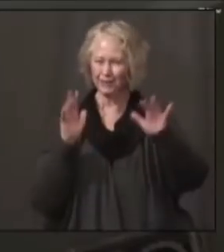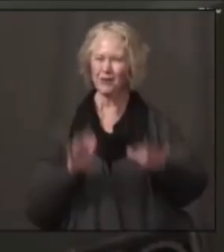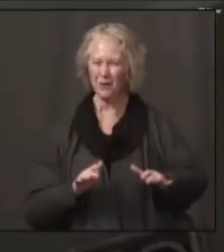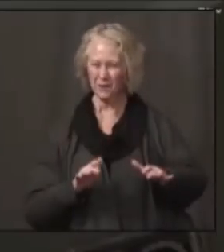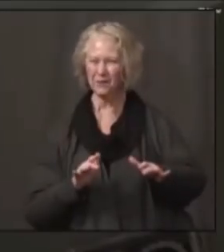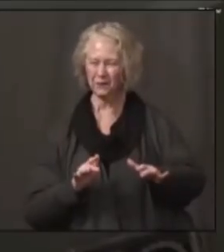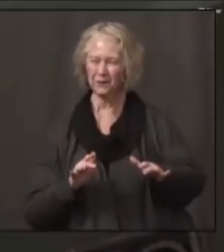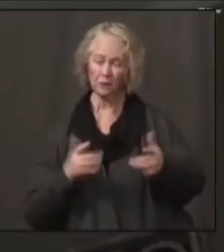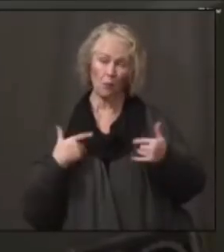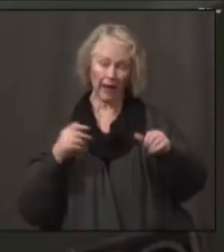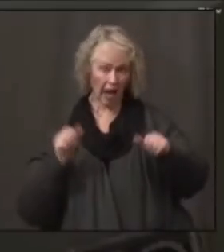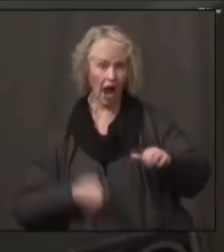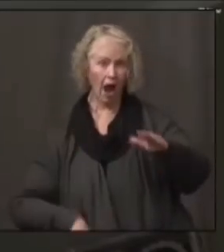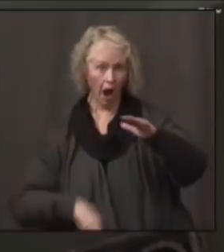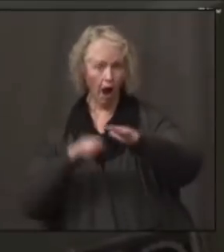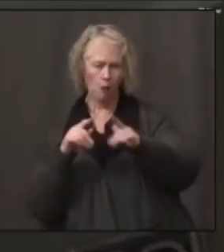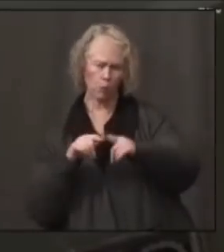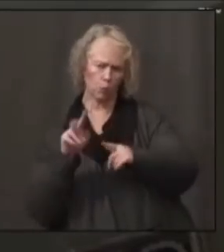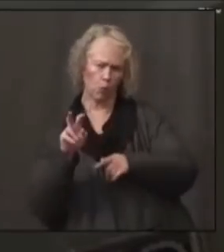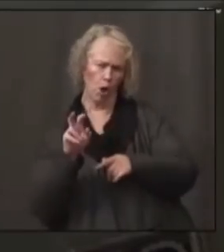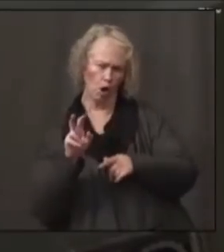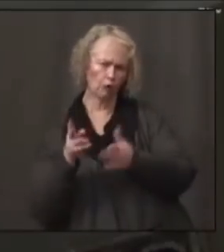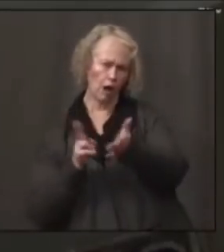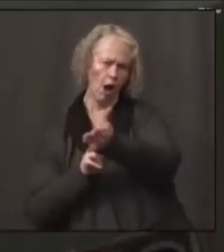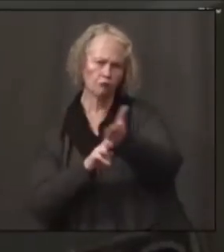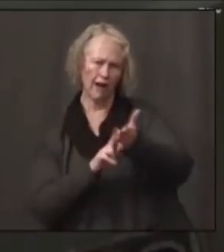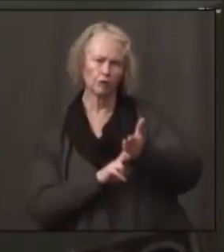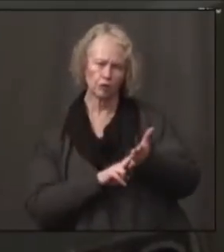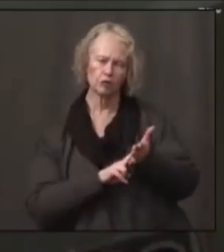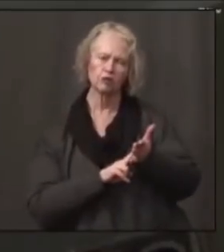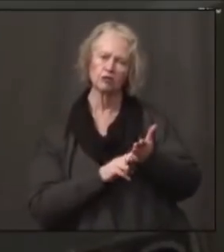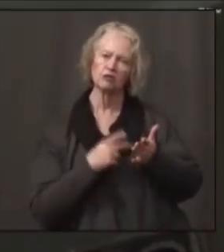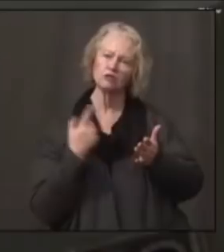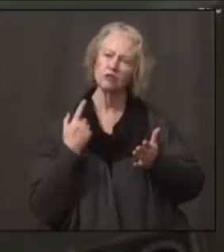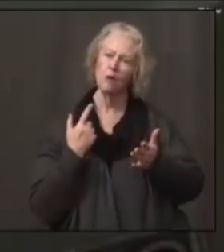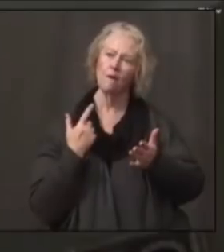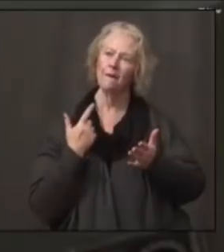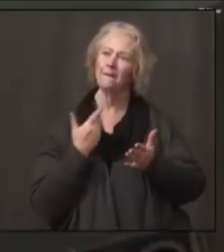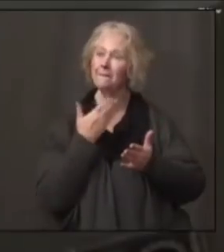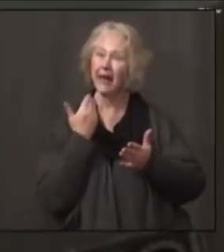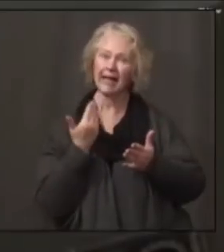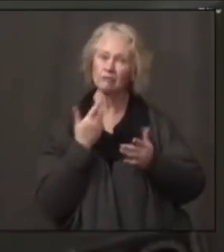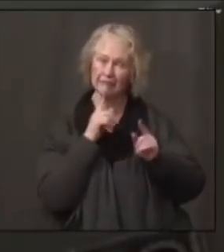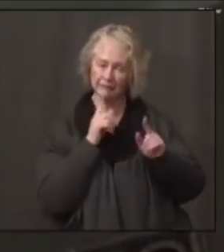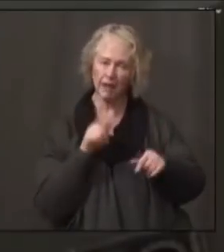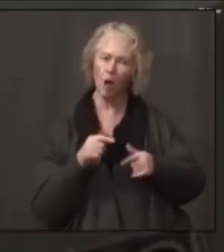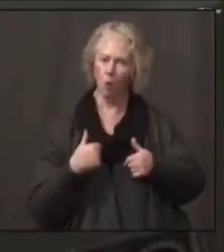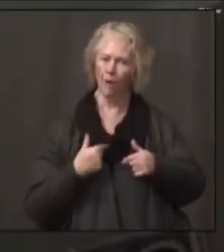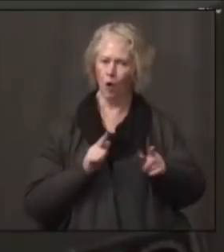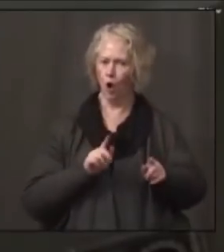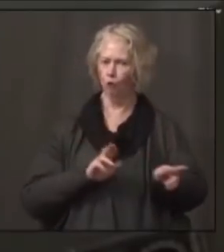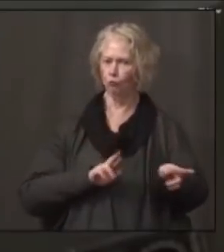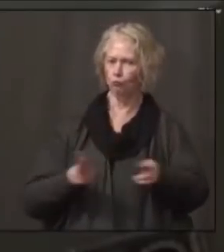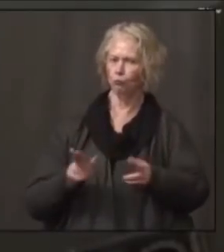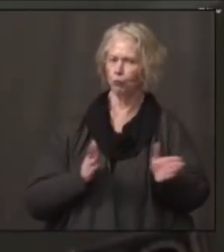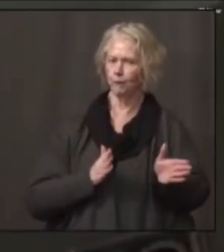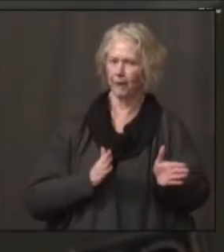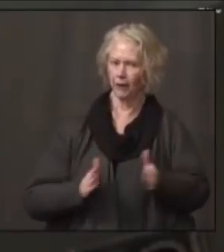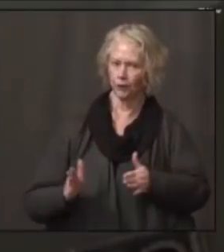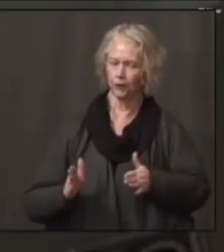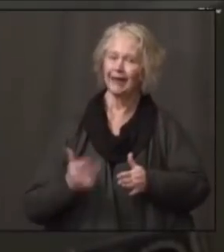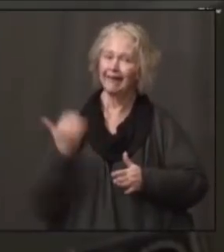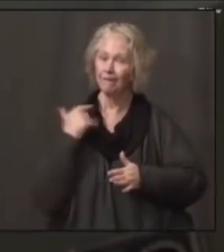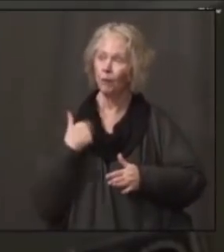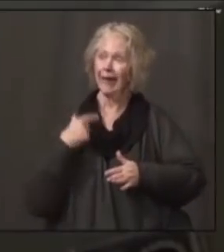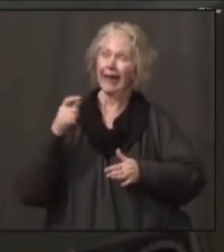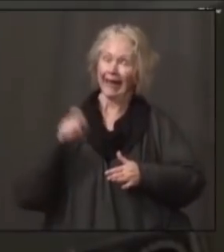We can go up to 200 contractors. So I think the best way to go and say this is that we're prepared, and if we need